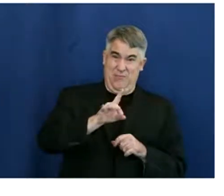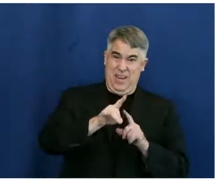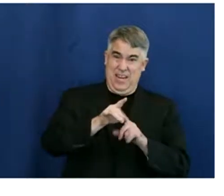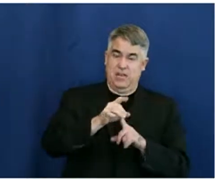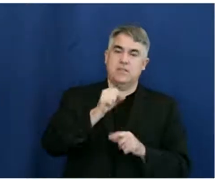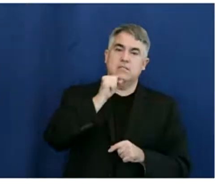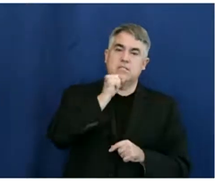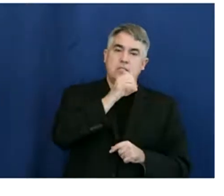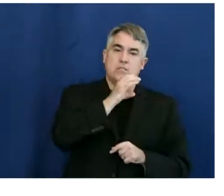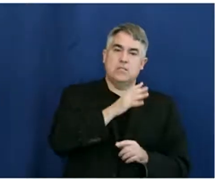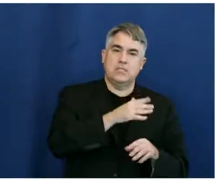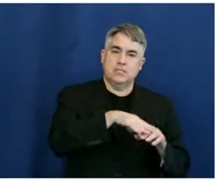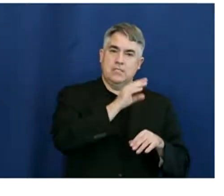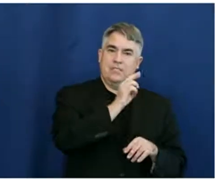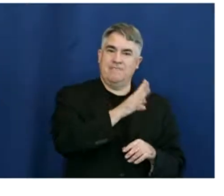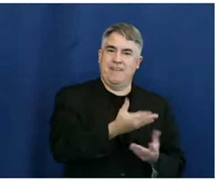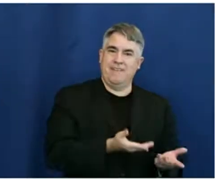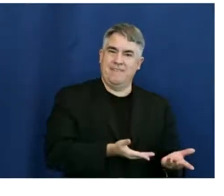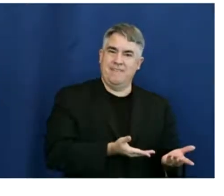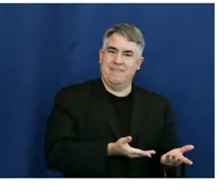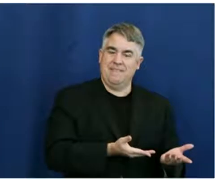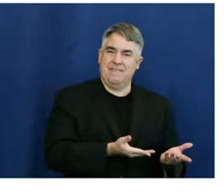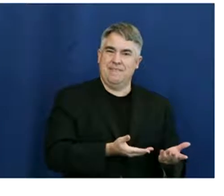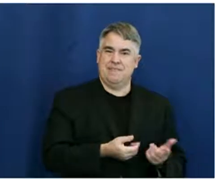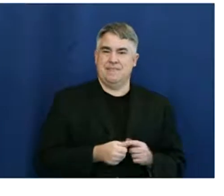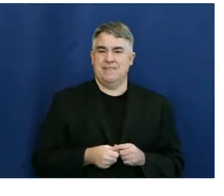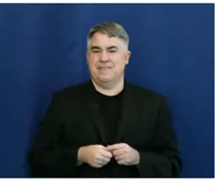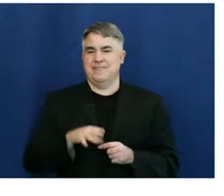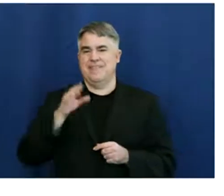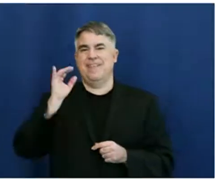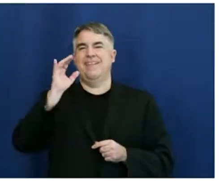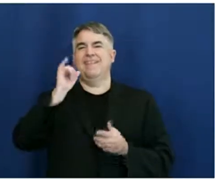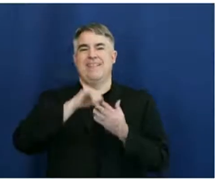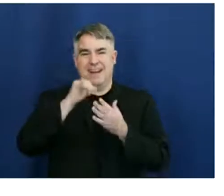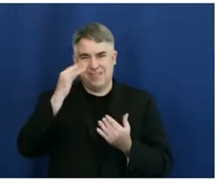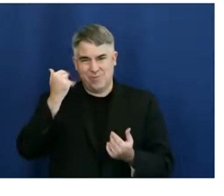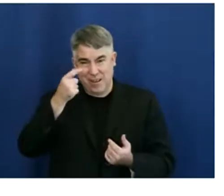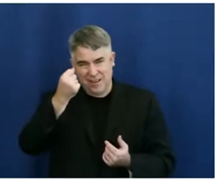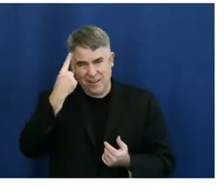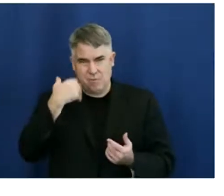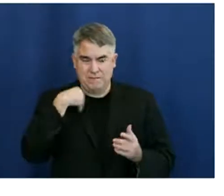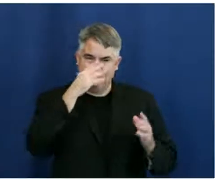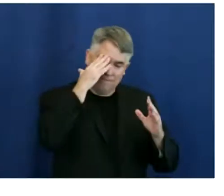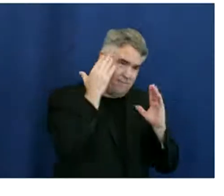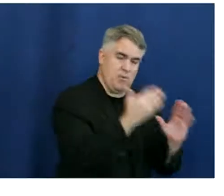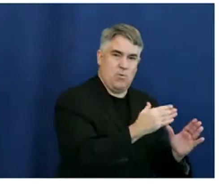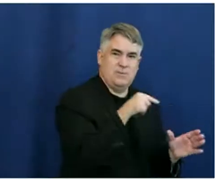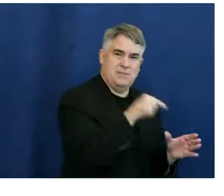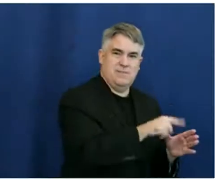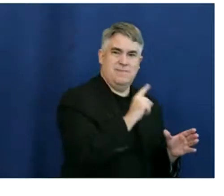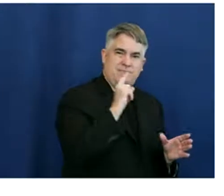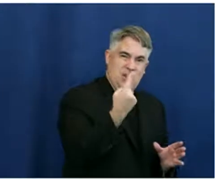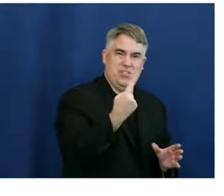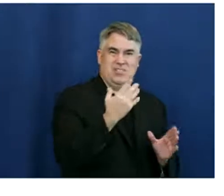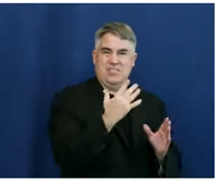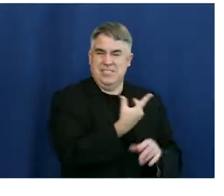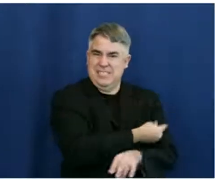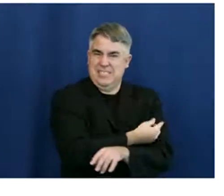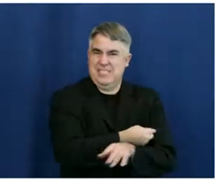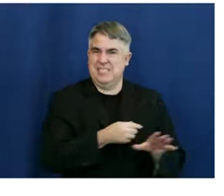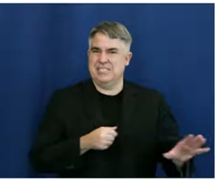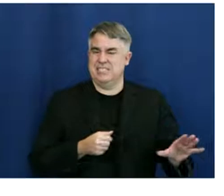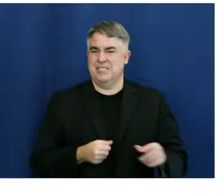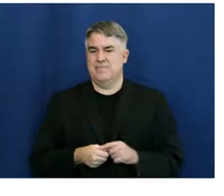why we continue to focus on vaccinating seniors today. And then final chart just shows where we are on the path descending to a lower